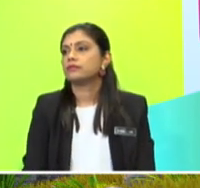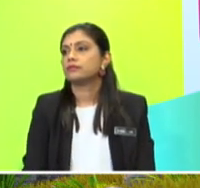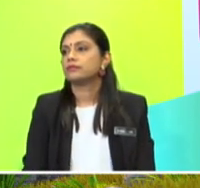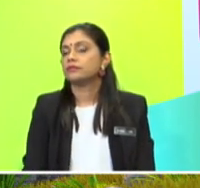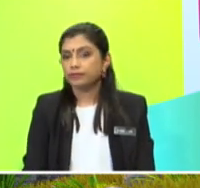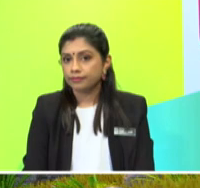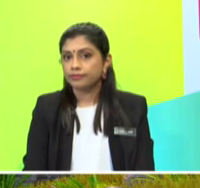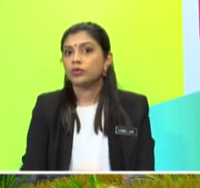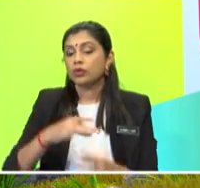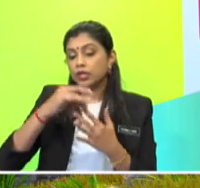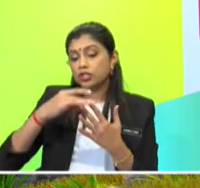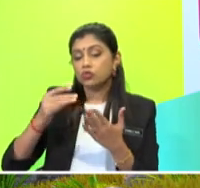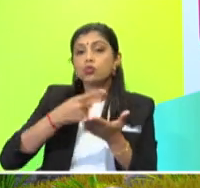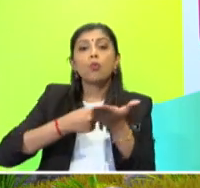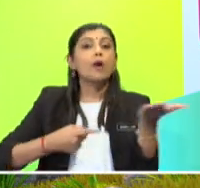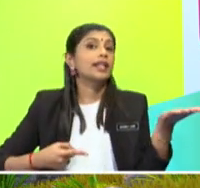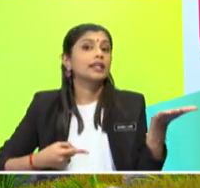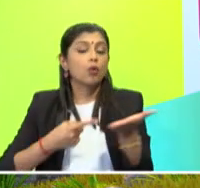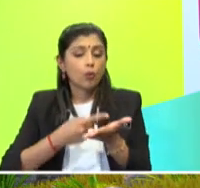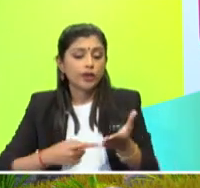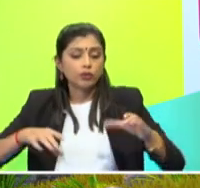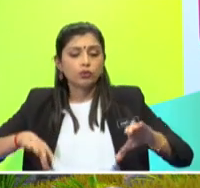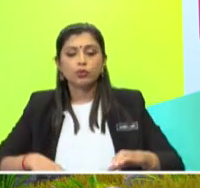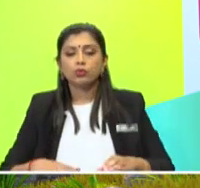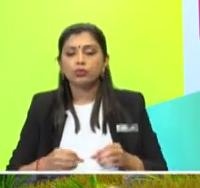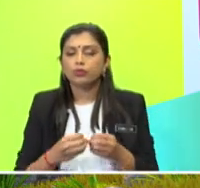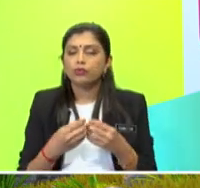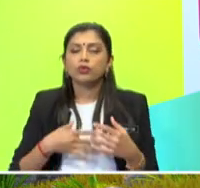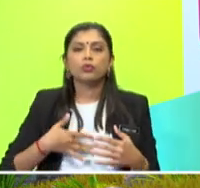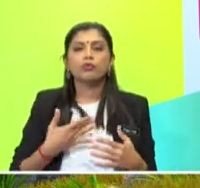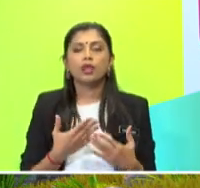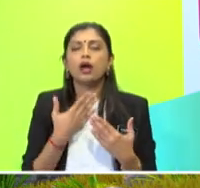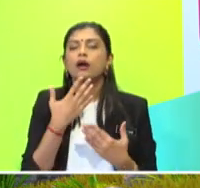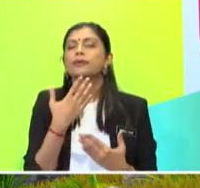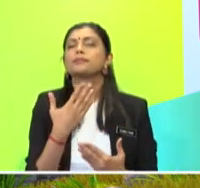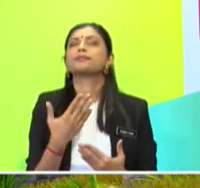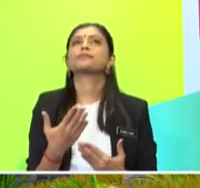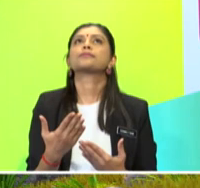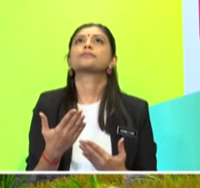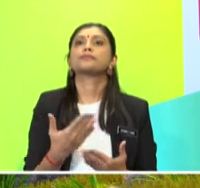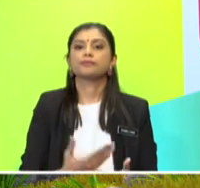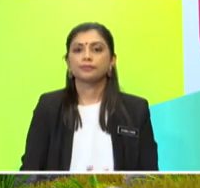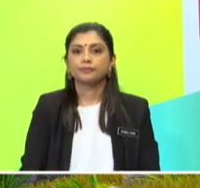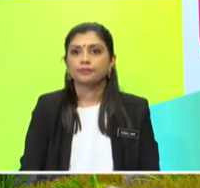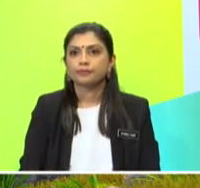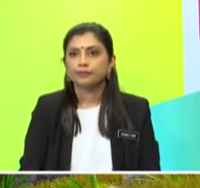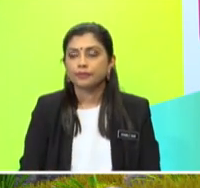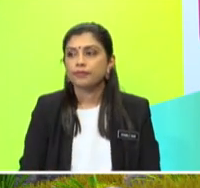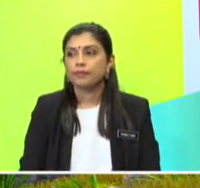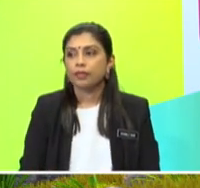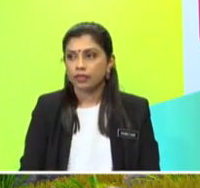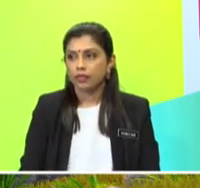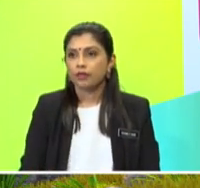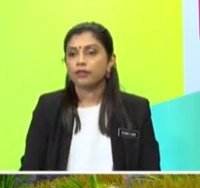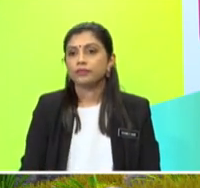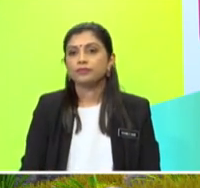right. So what do you do to be more grateful? So what can be your answer? Well, to show you are